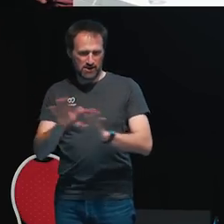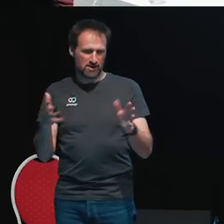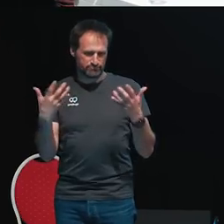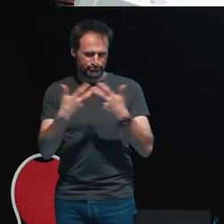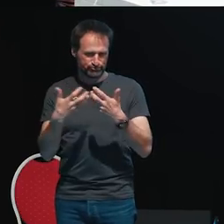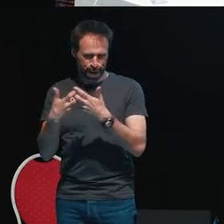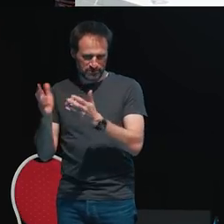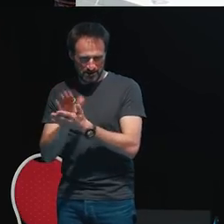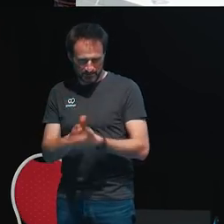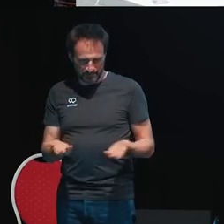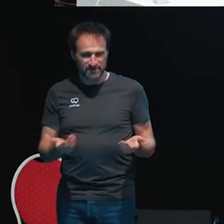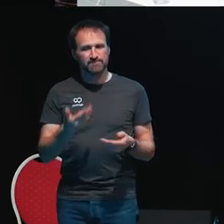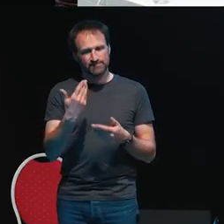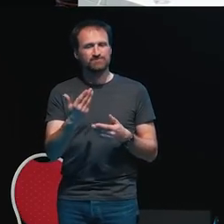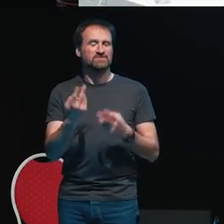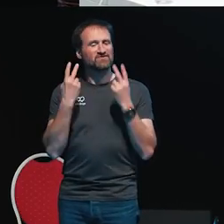that's due to this test suite.